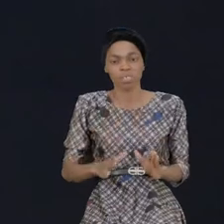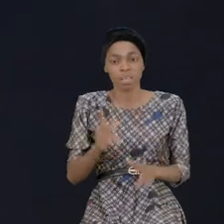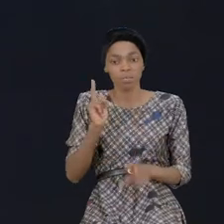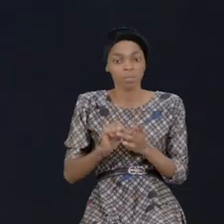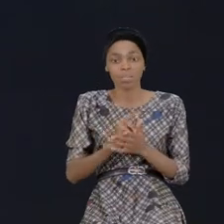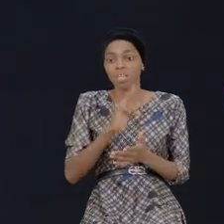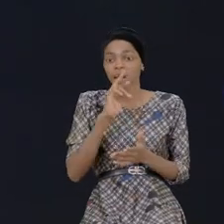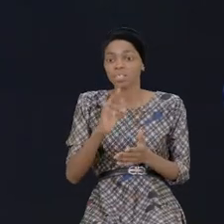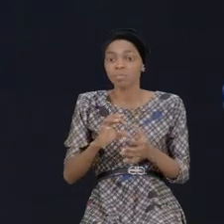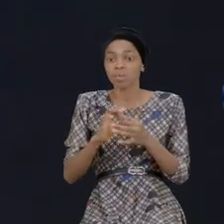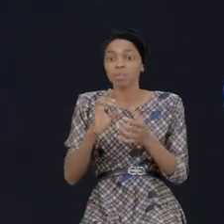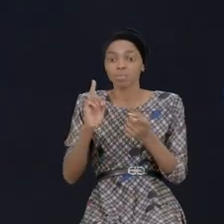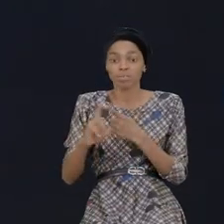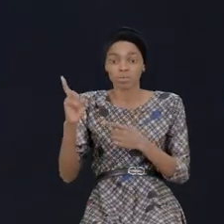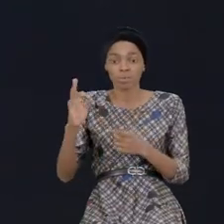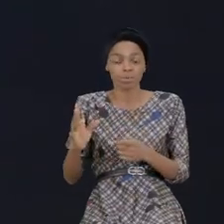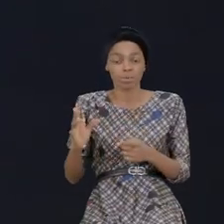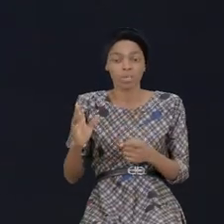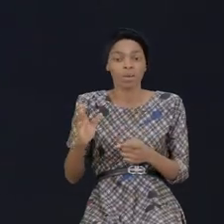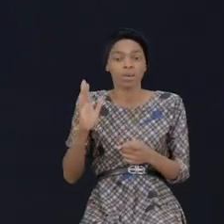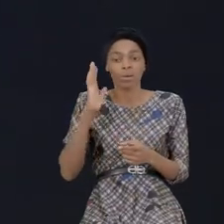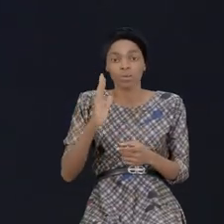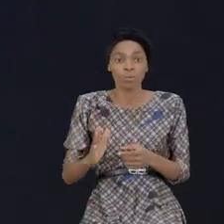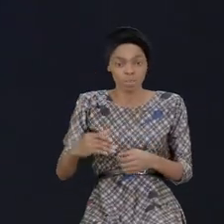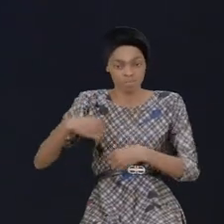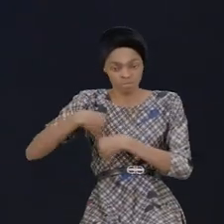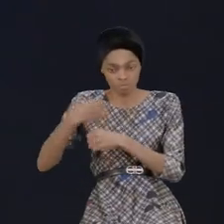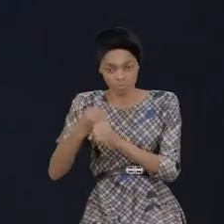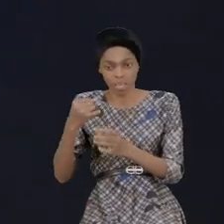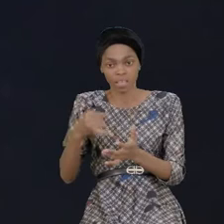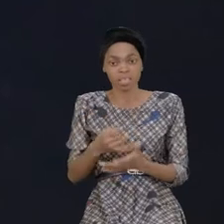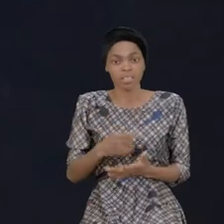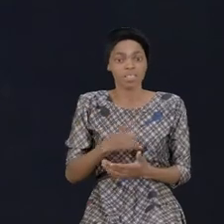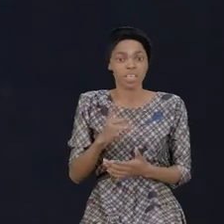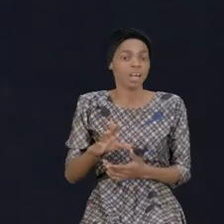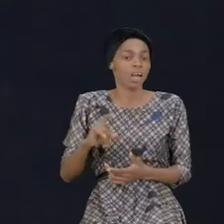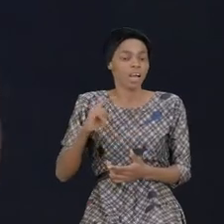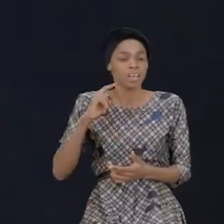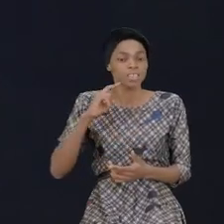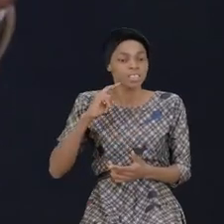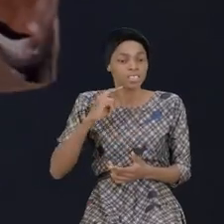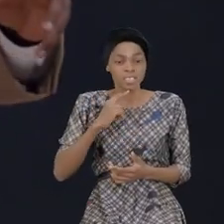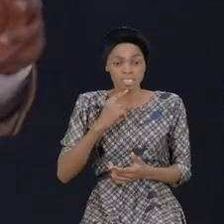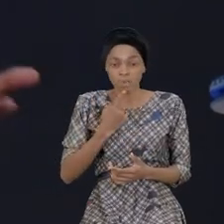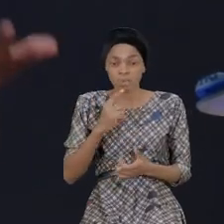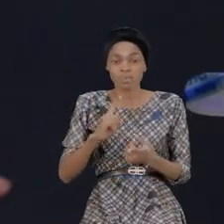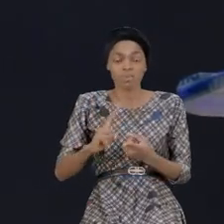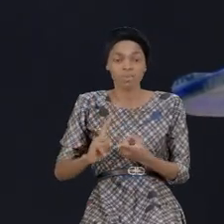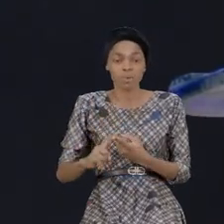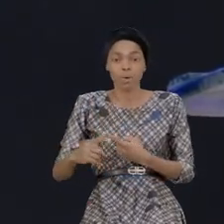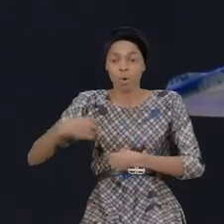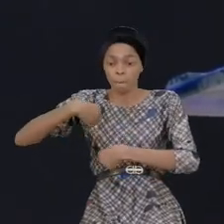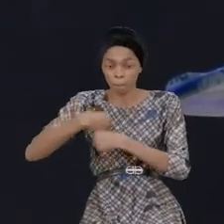God, they're eager to manufacture it. They're serious in making it, in